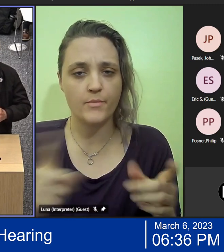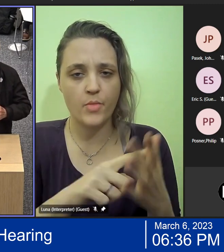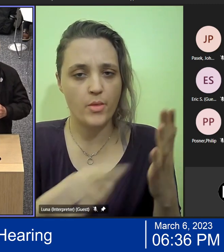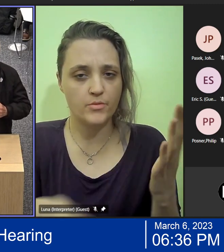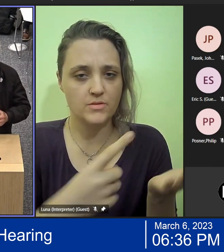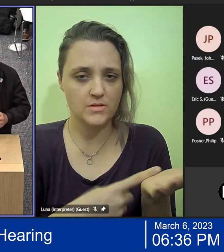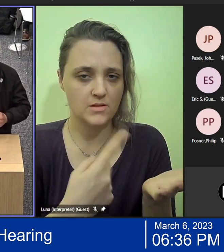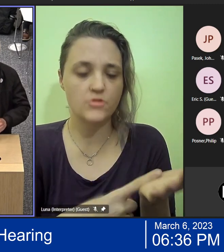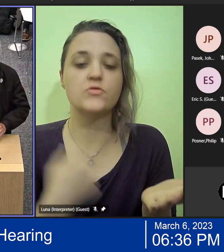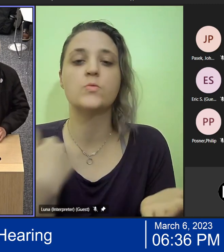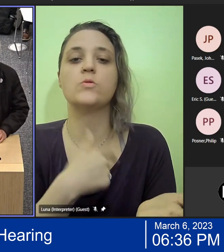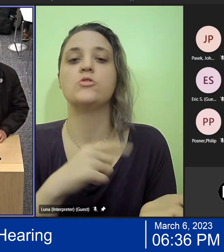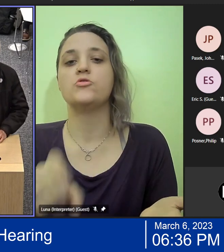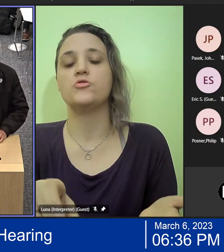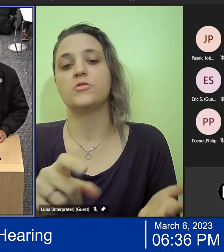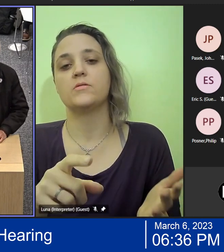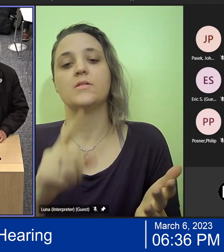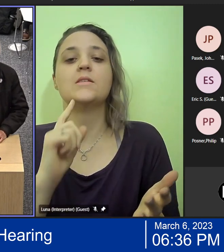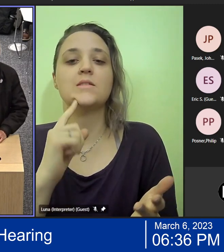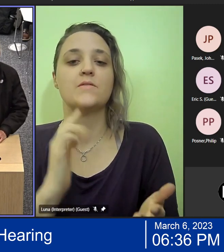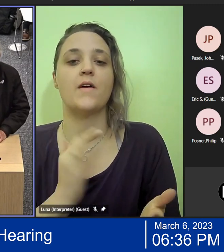come of those discussions. We should